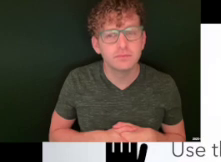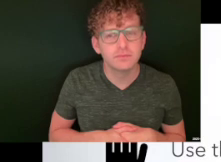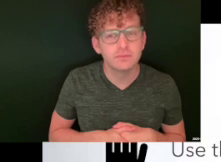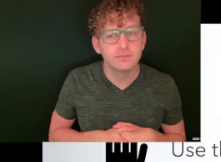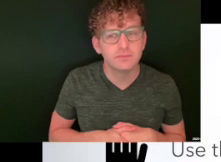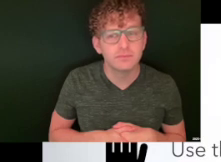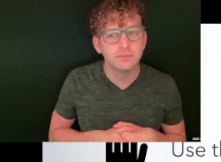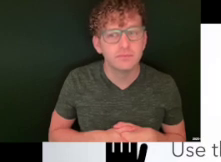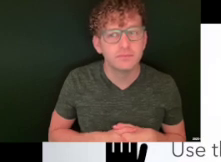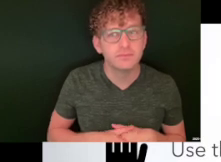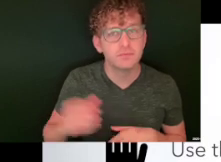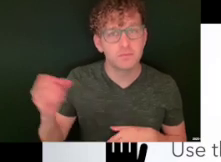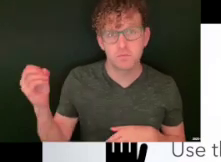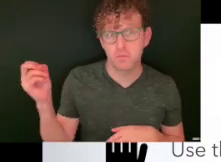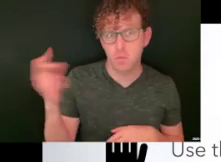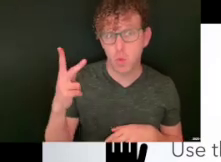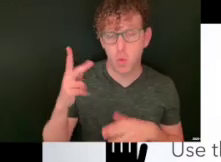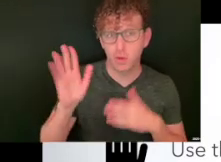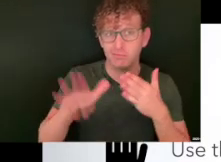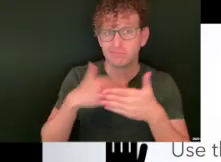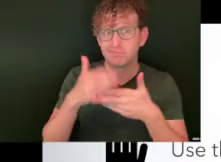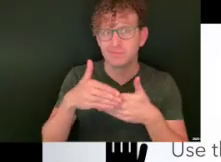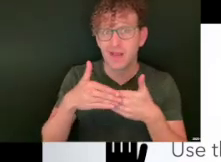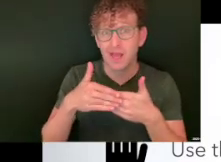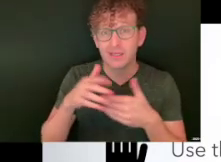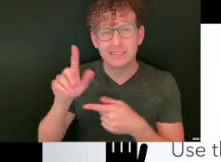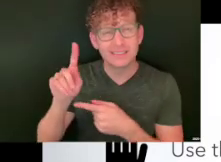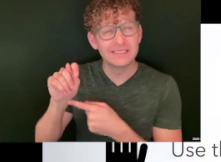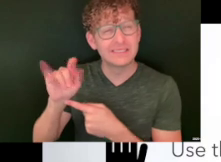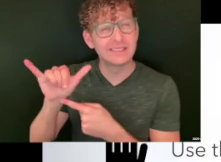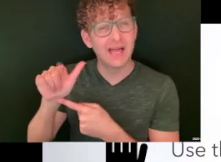great. And as for the Sacramento CBOs,